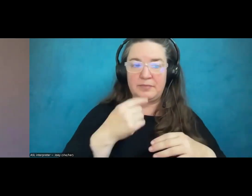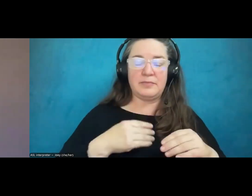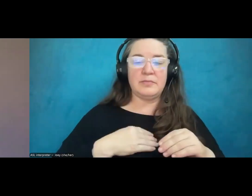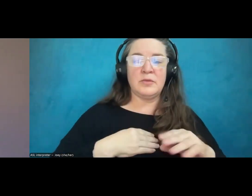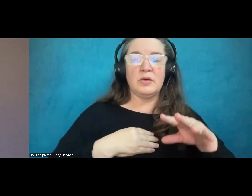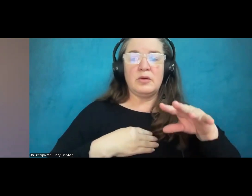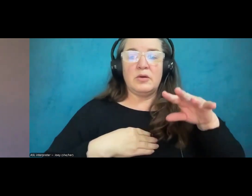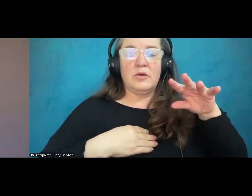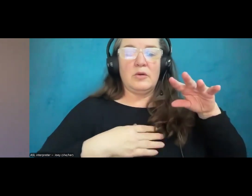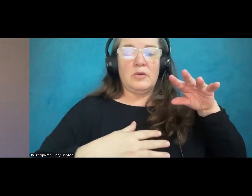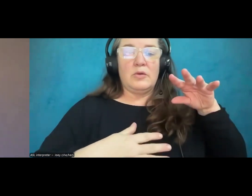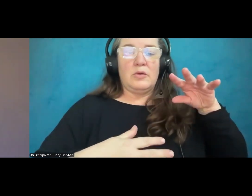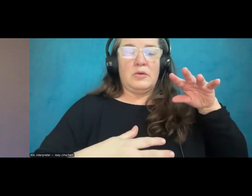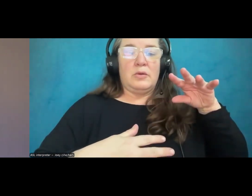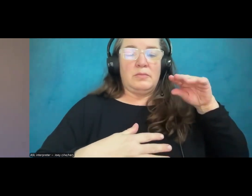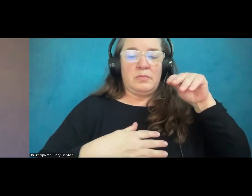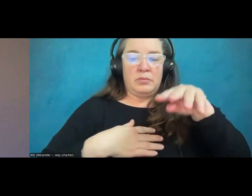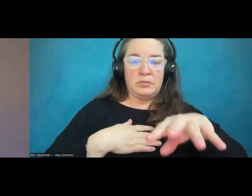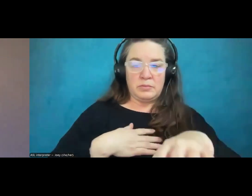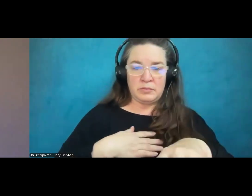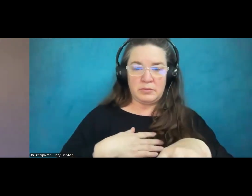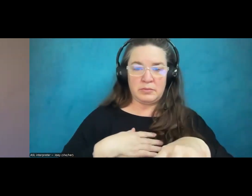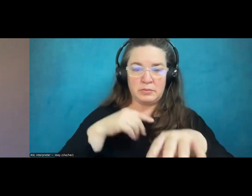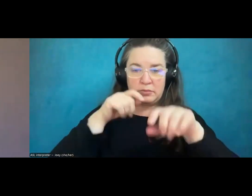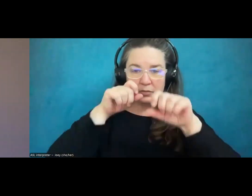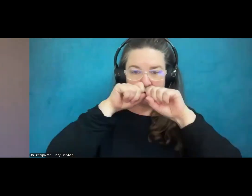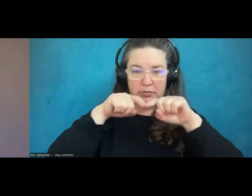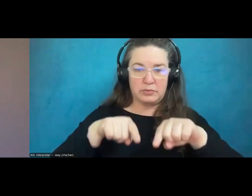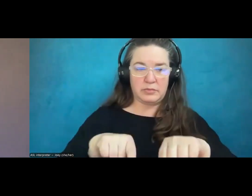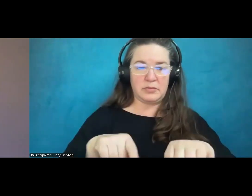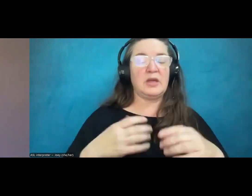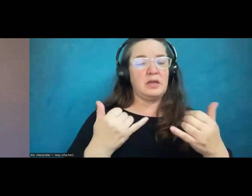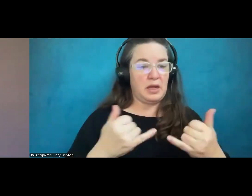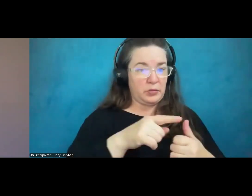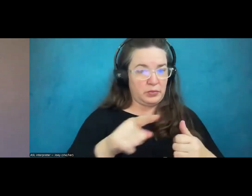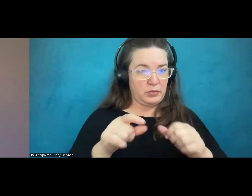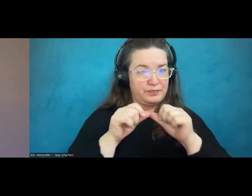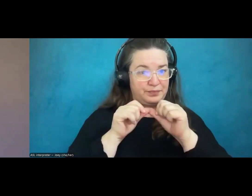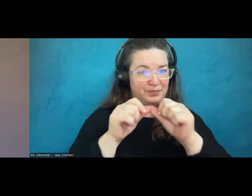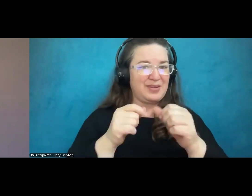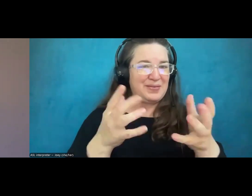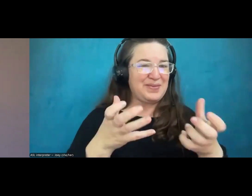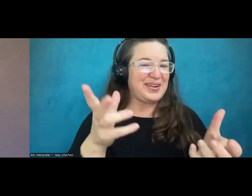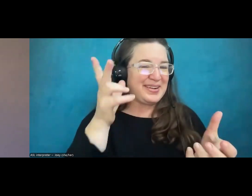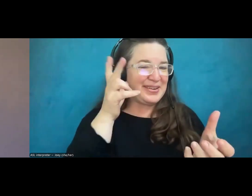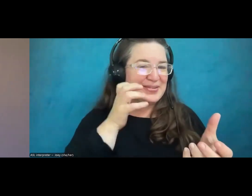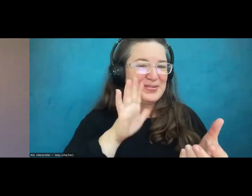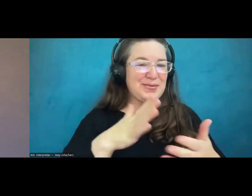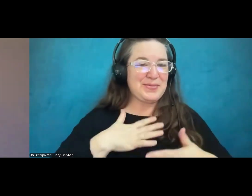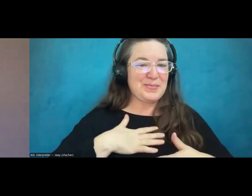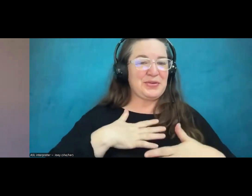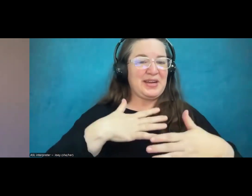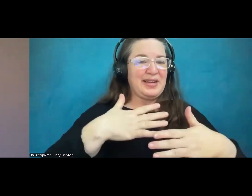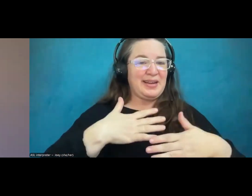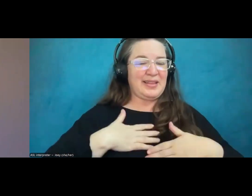expand, exhale, we're coming back. Okay, now you keep going. I wanna hear your breath through your nose at your